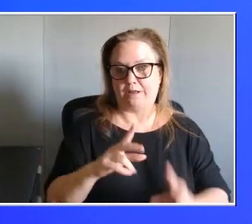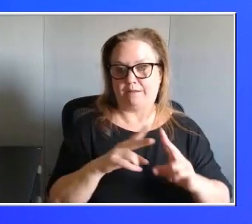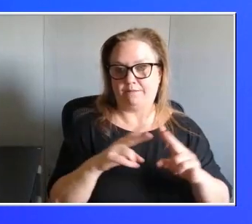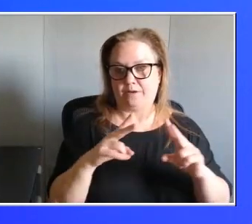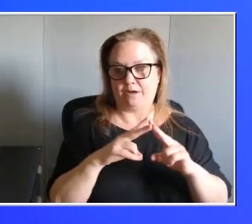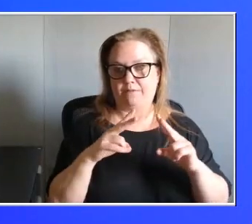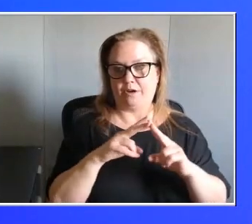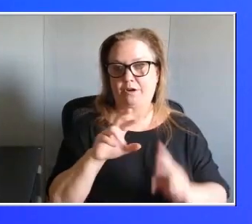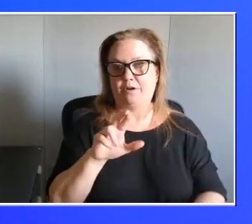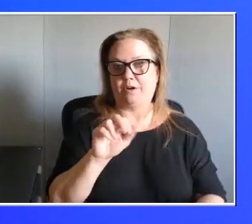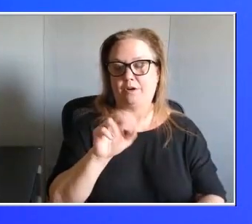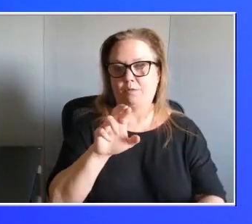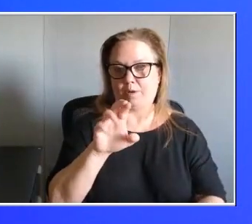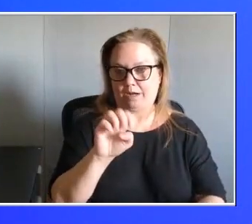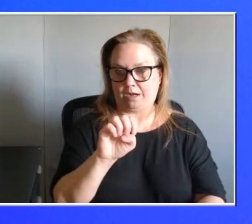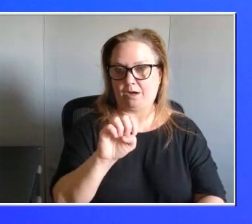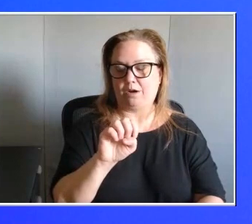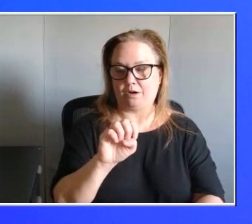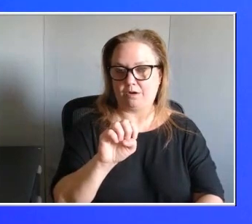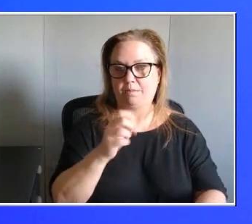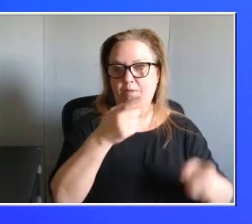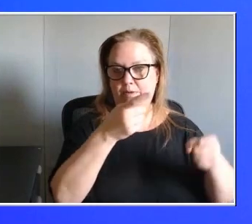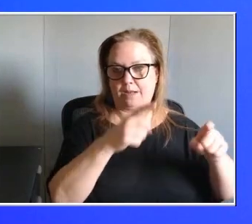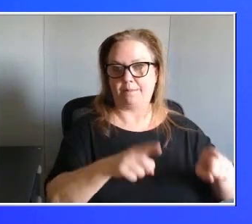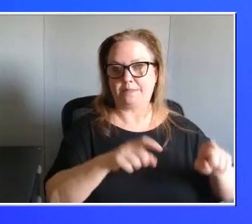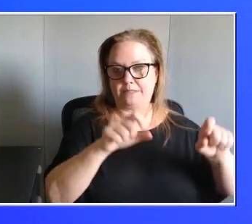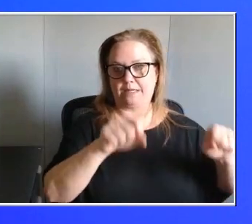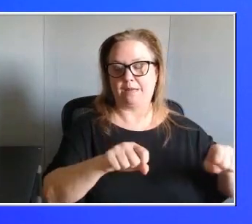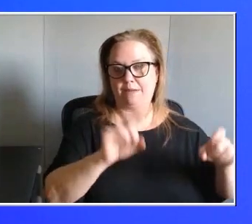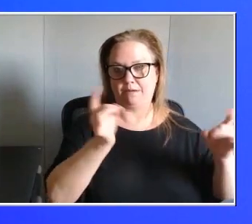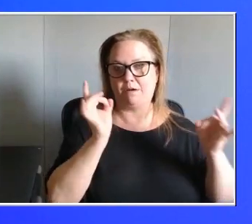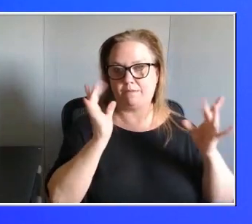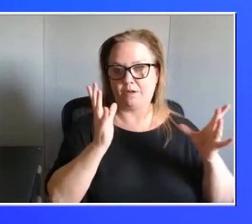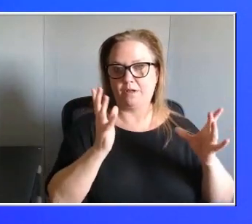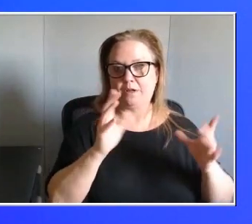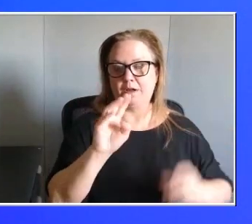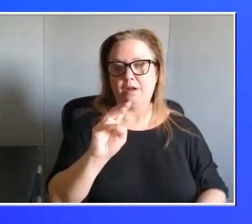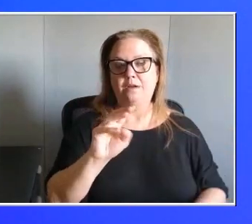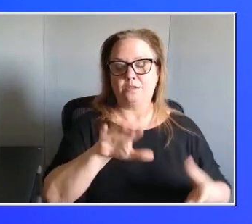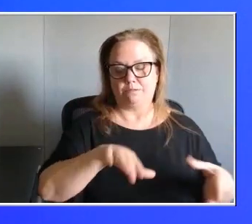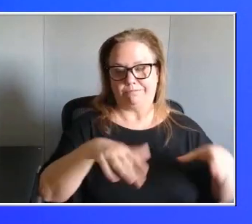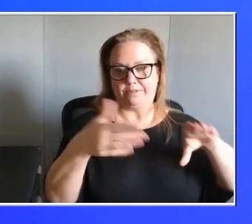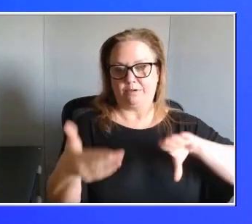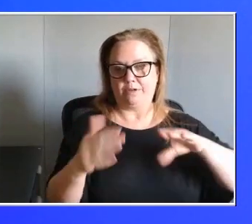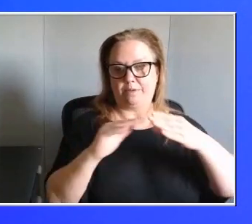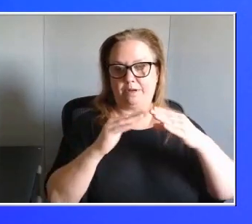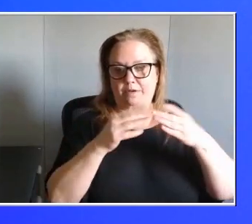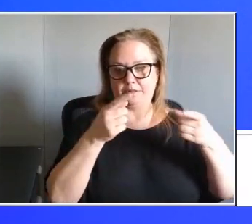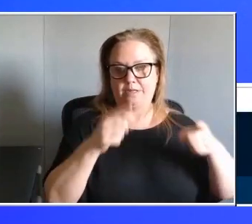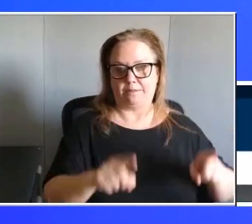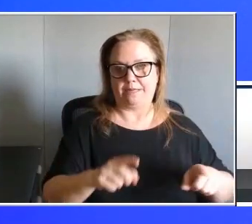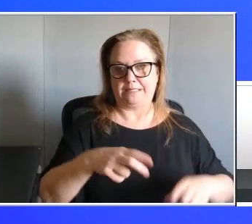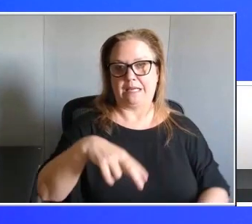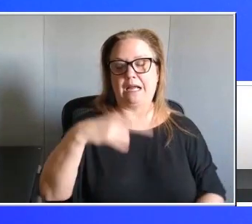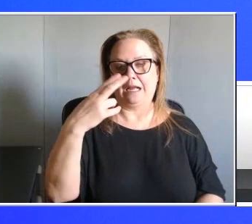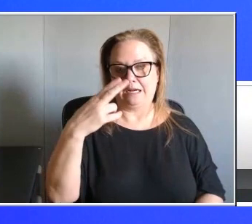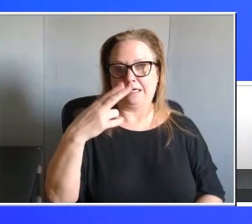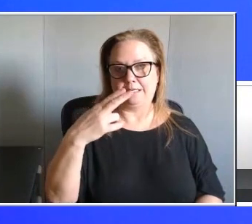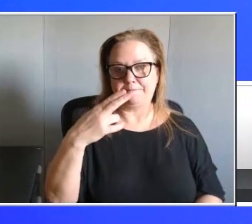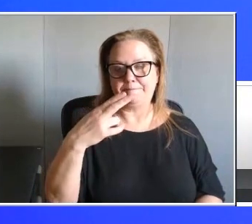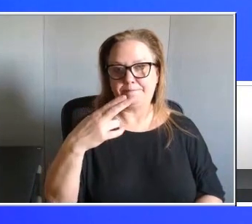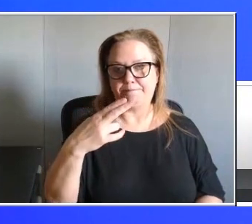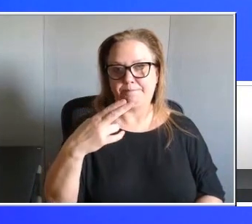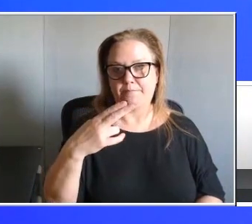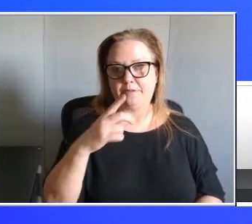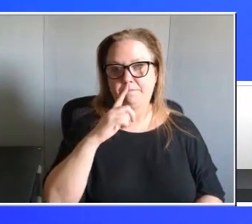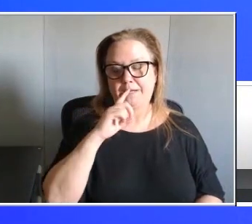very rare. But when it does happen, it can be catastrophic. So the mortality rate when it does occur is very high, but it's a